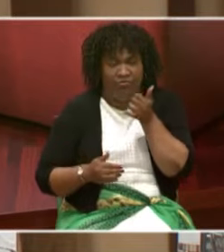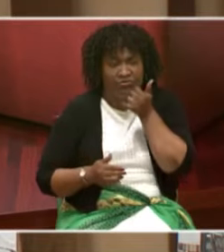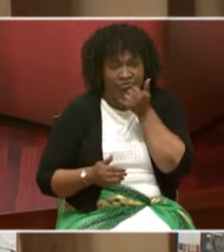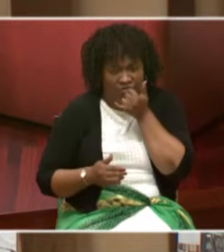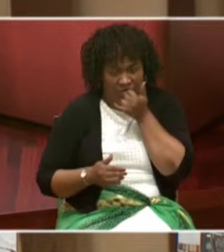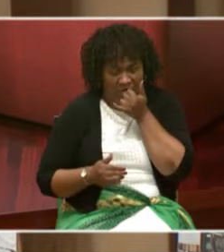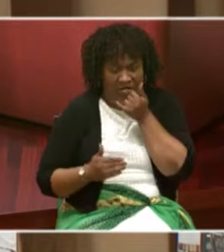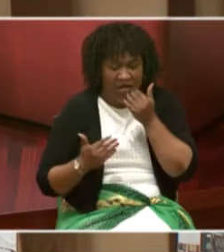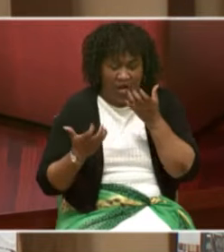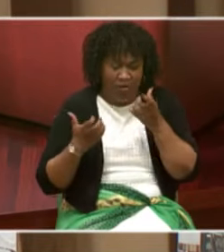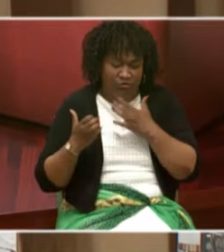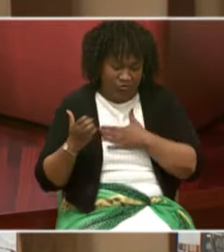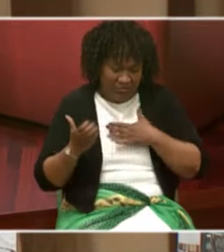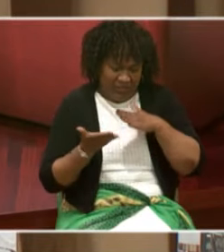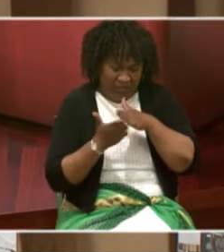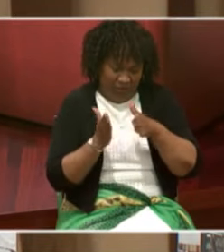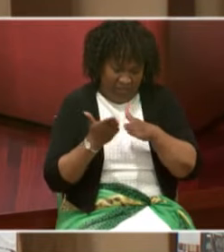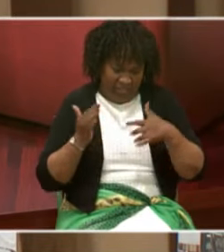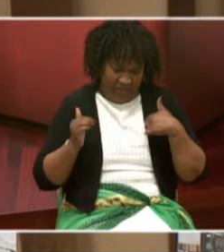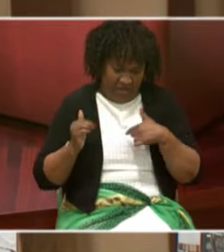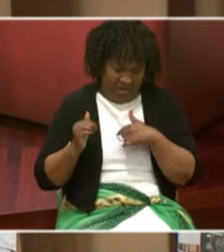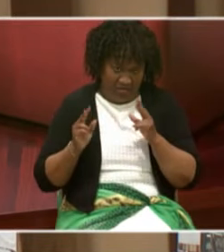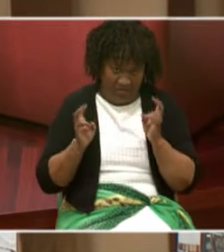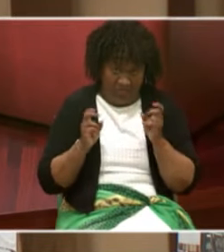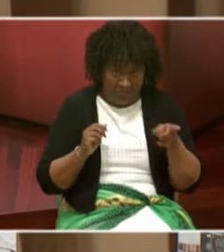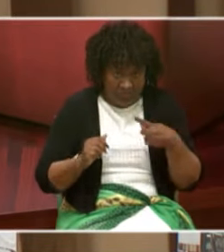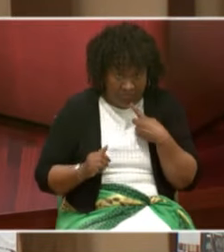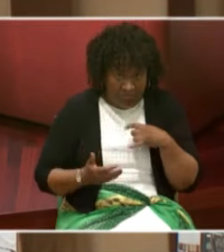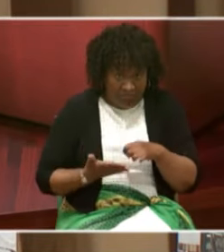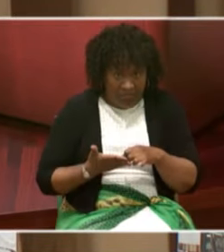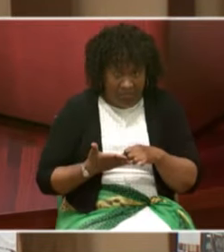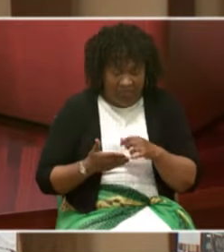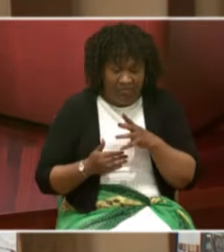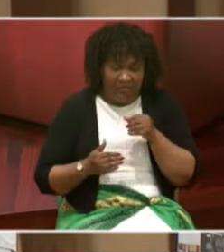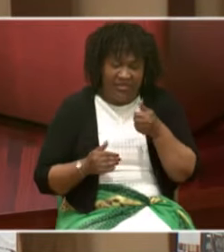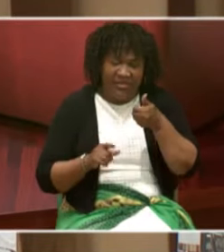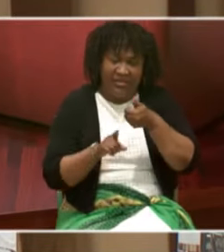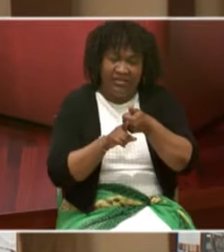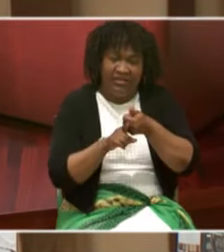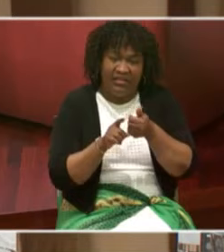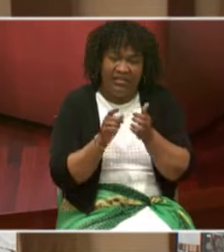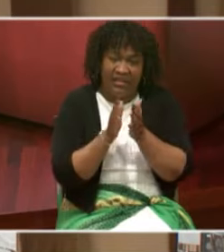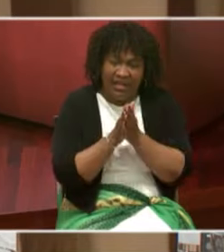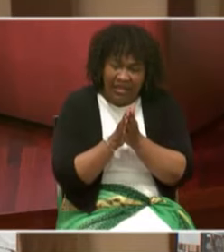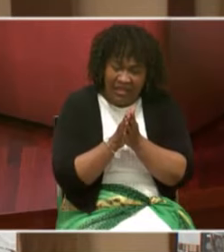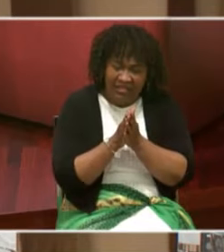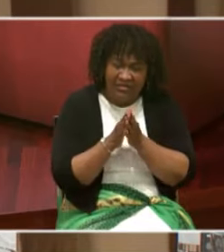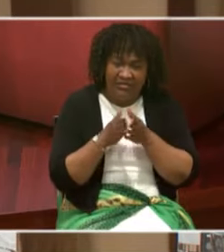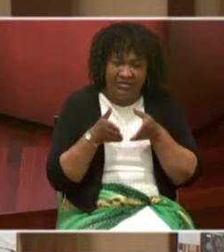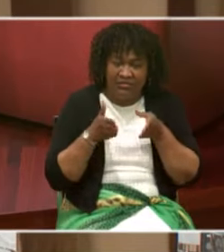Montgomery. Just keep that nearby, and, you know. The best way.